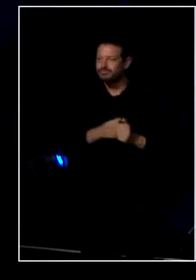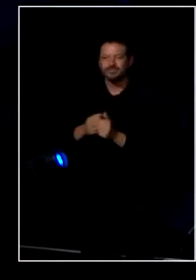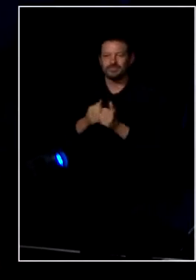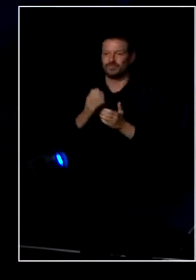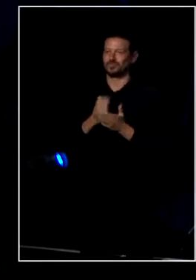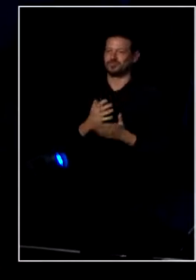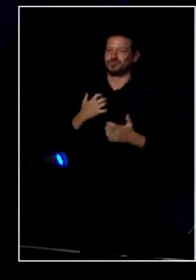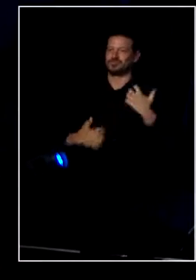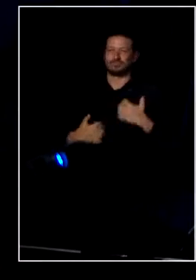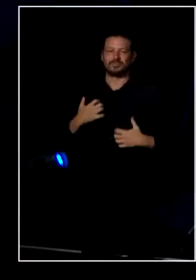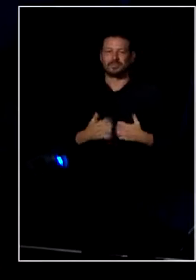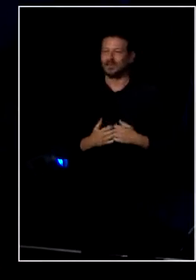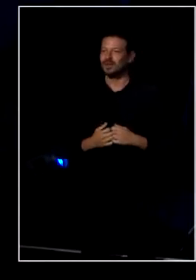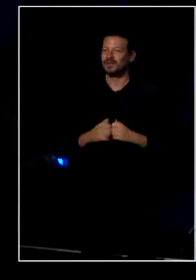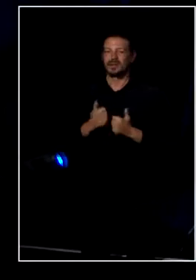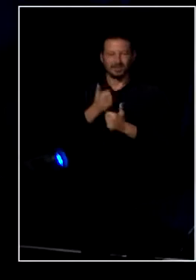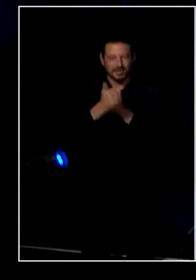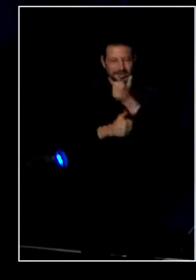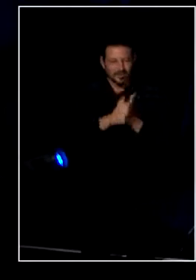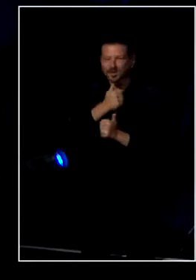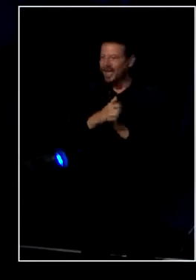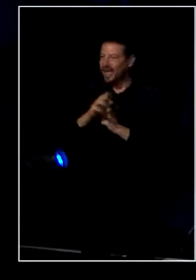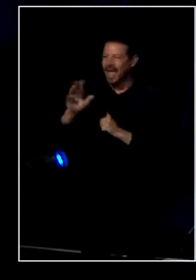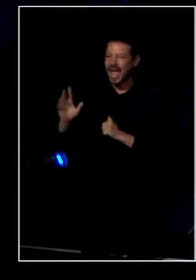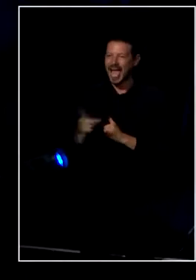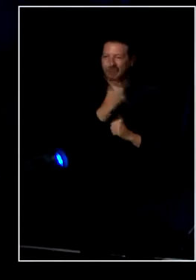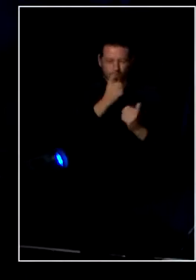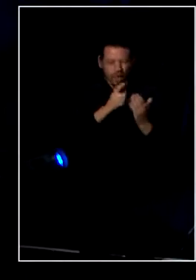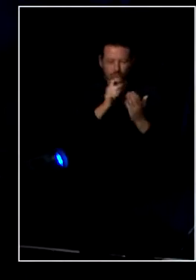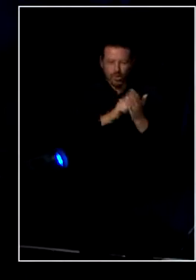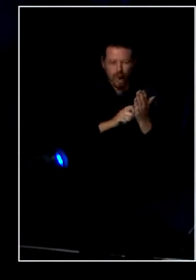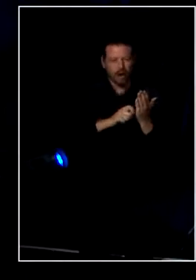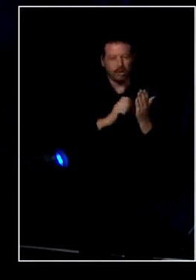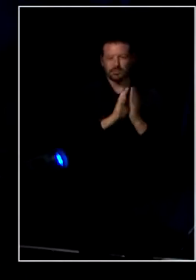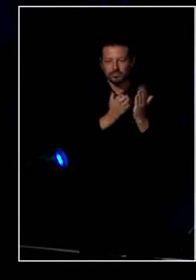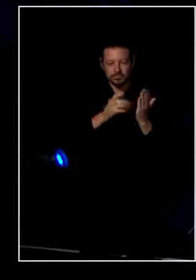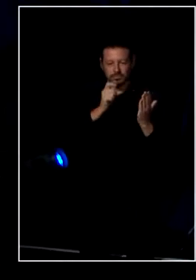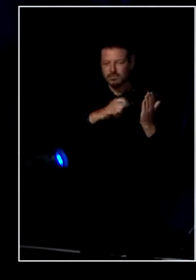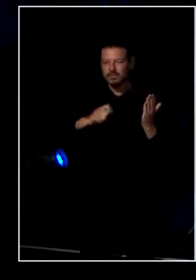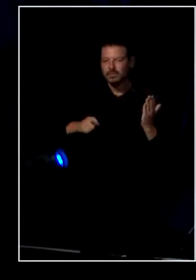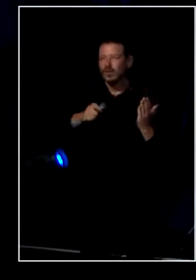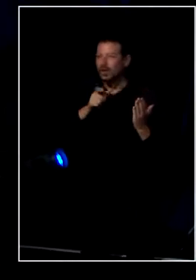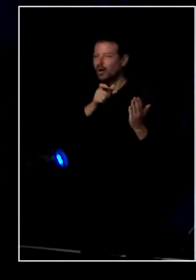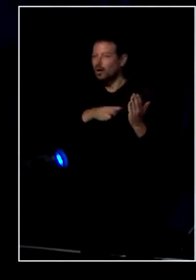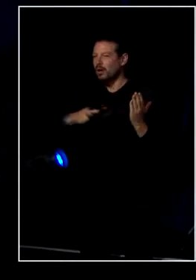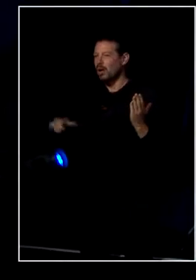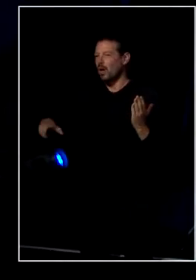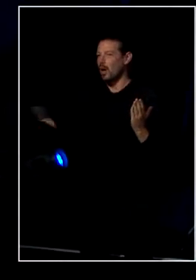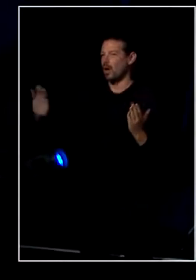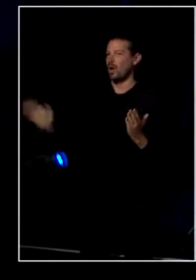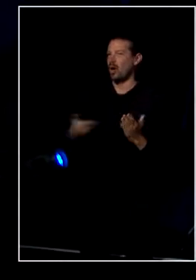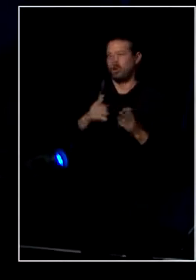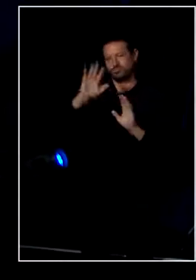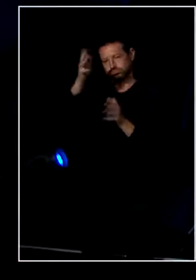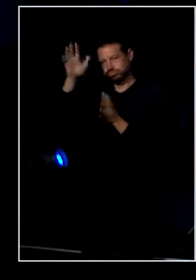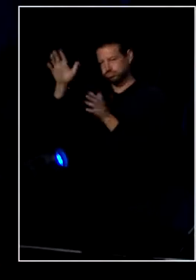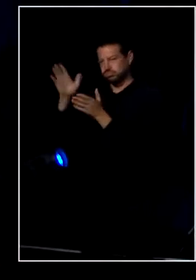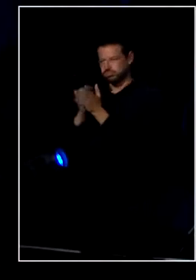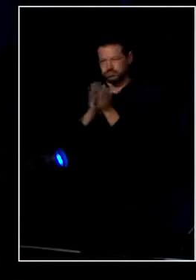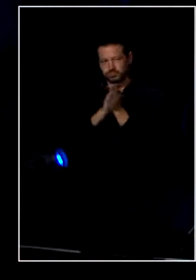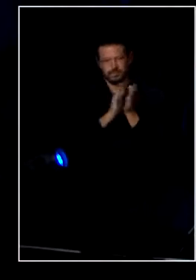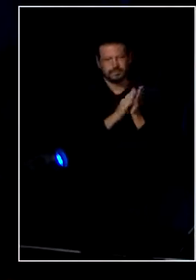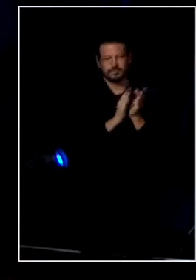exciting. Congratulations to everybody involved in Growing Up Disabled in Australia. Another round of applause. Yay.